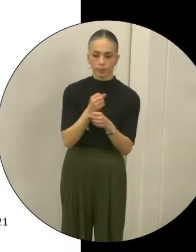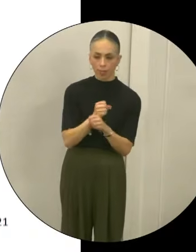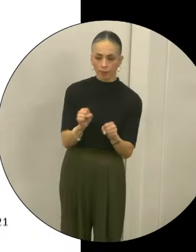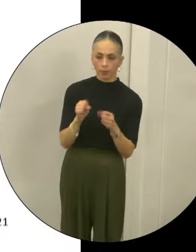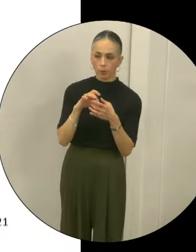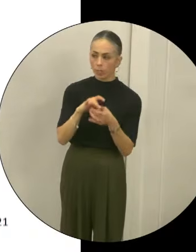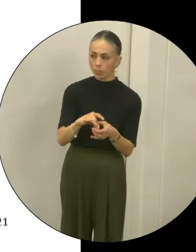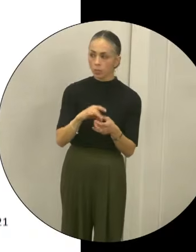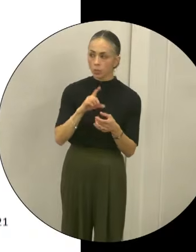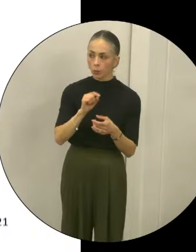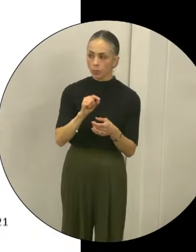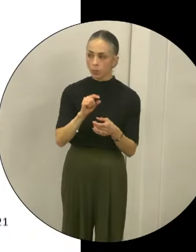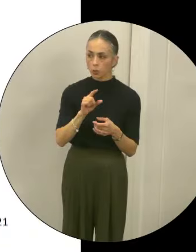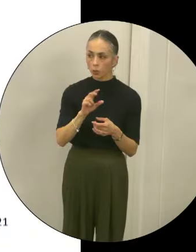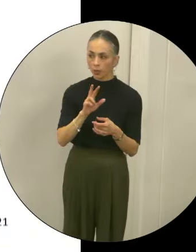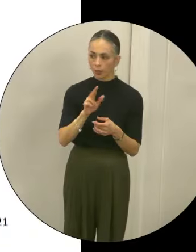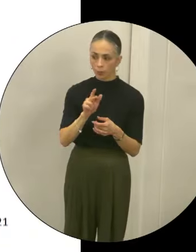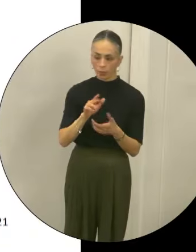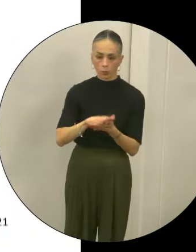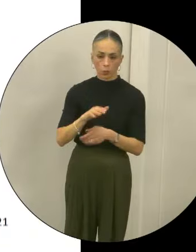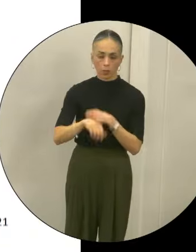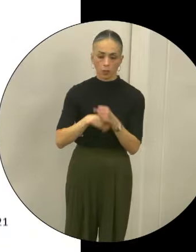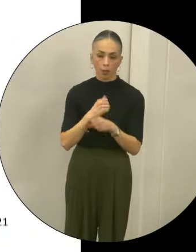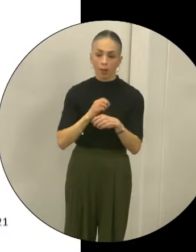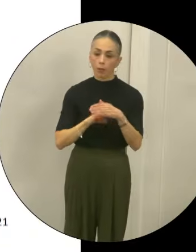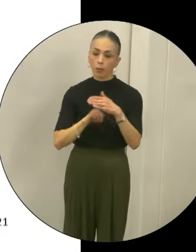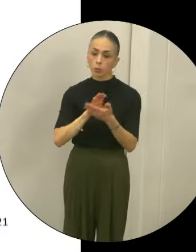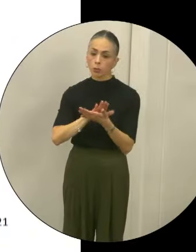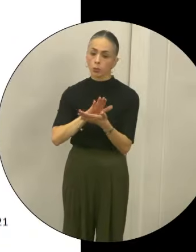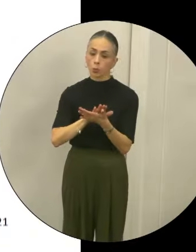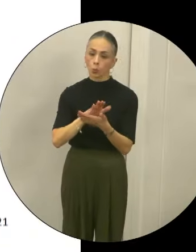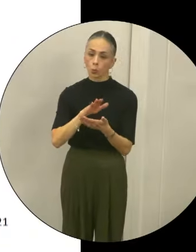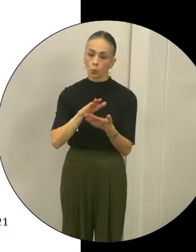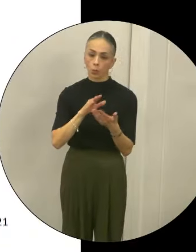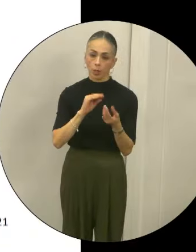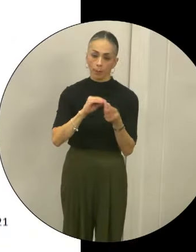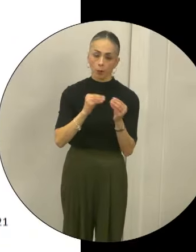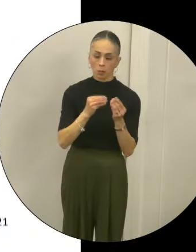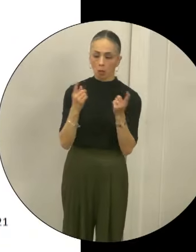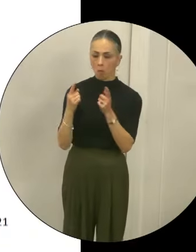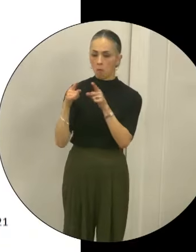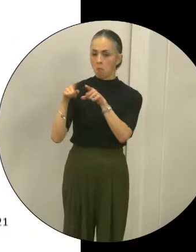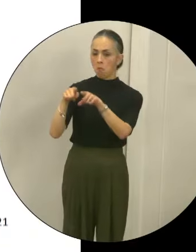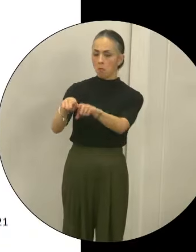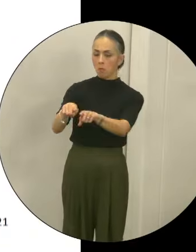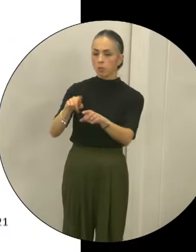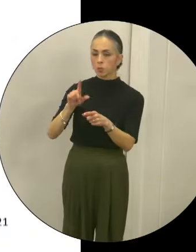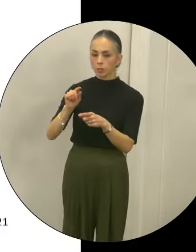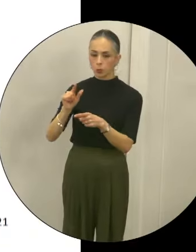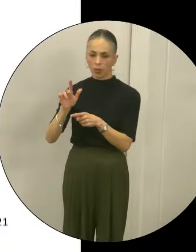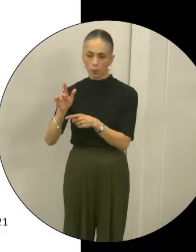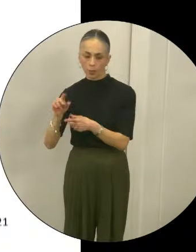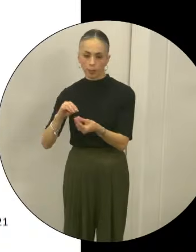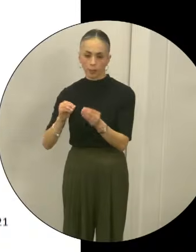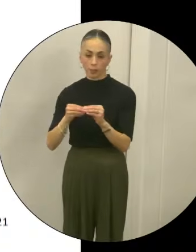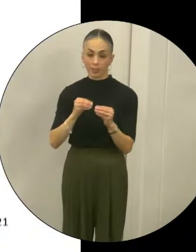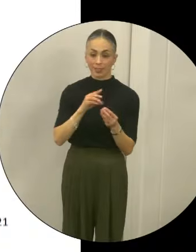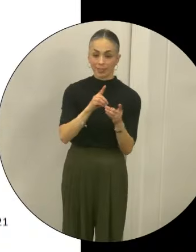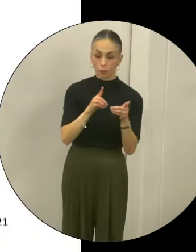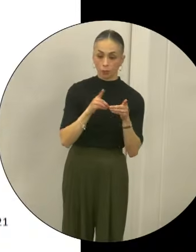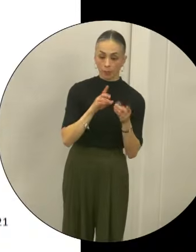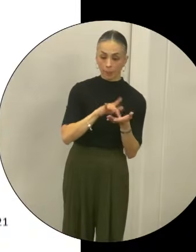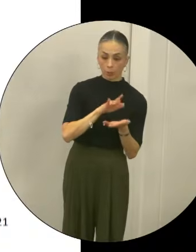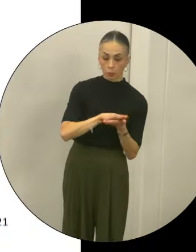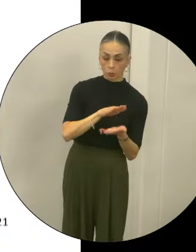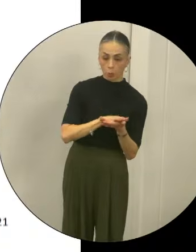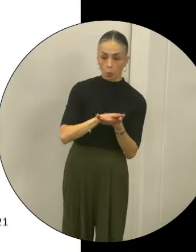years. While elementary school numbers are aligned to the 2022-2023 numbers, the district middle school and high school